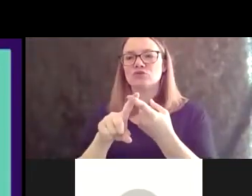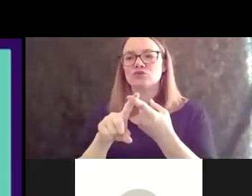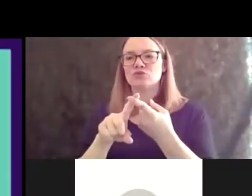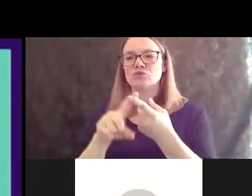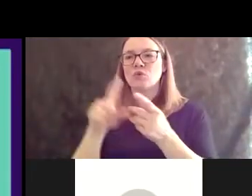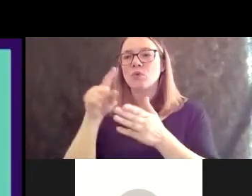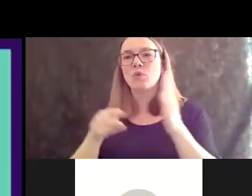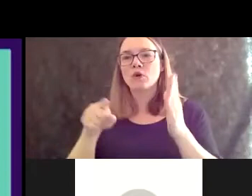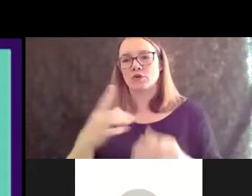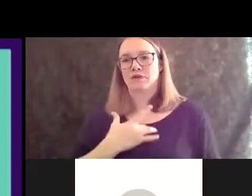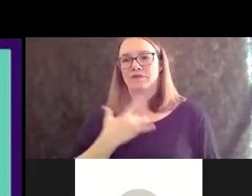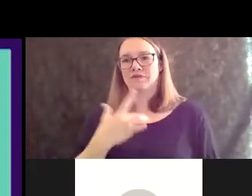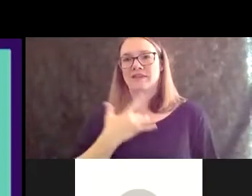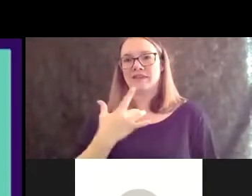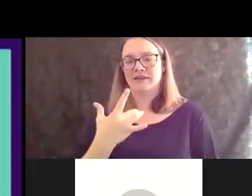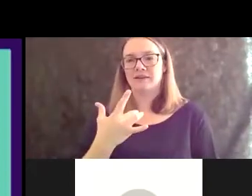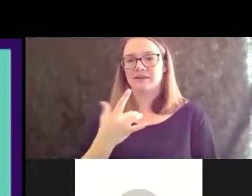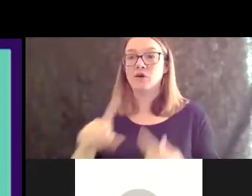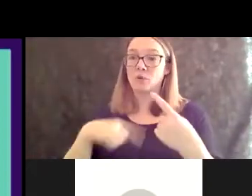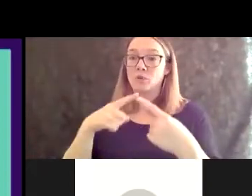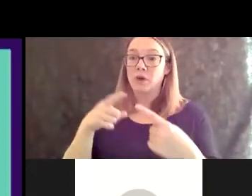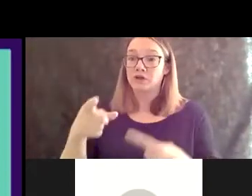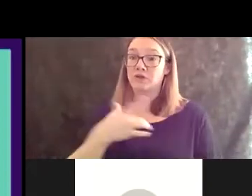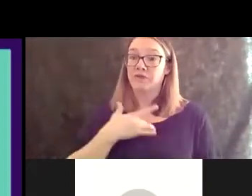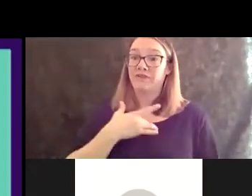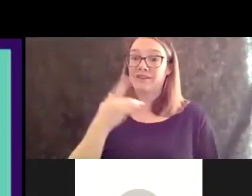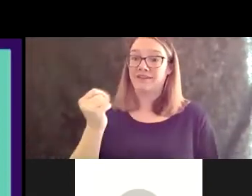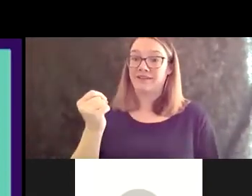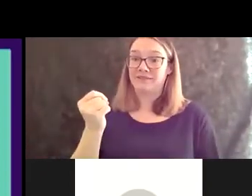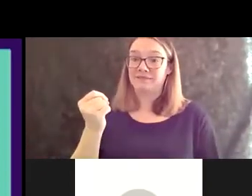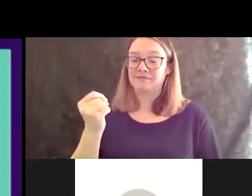you're feeling when you're feeling it. So I know that